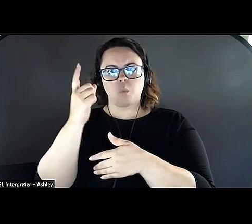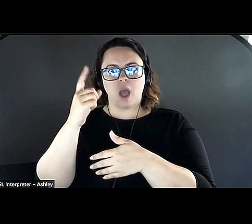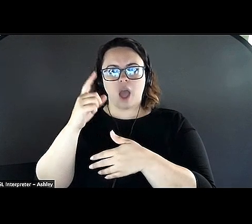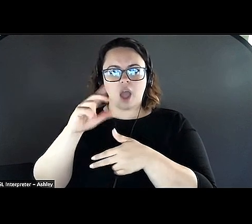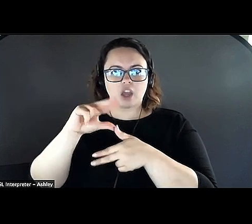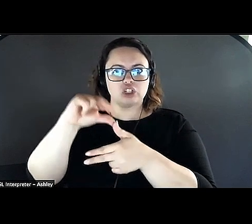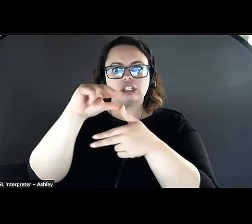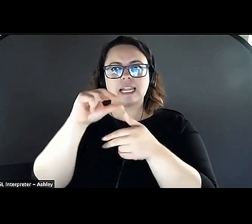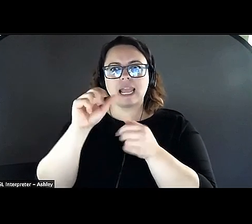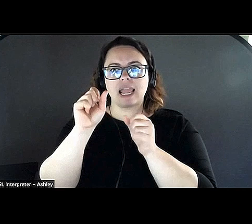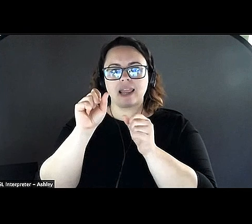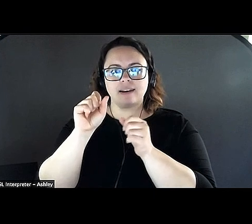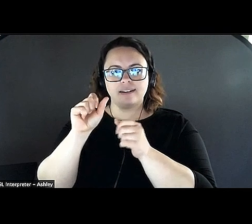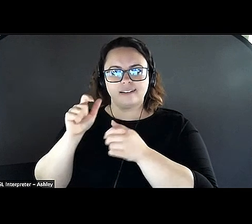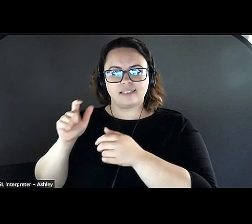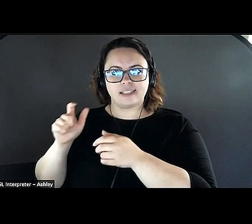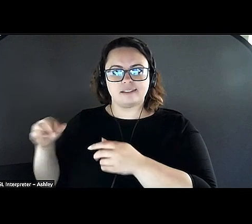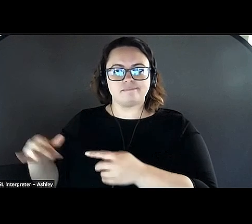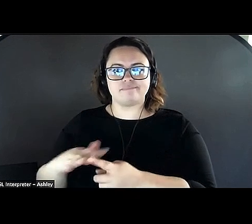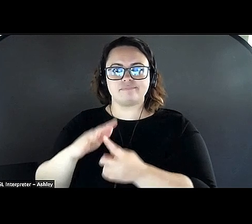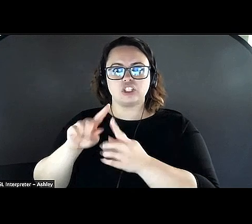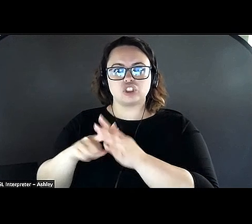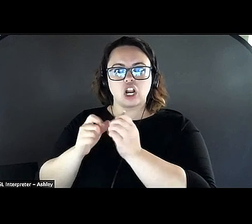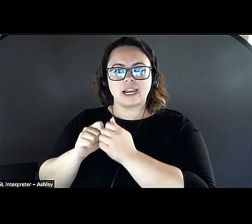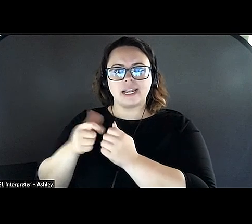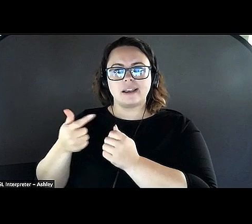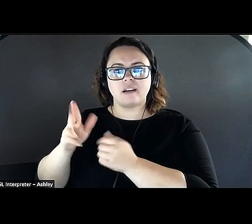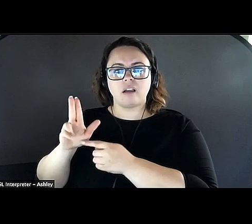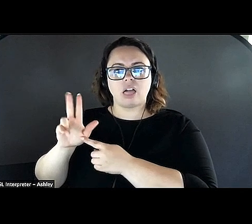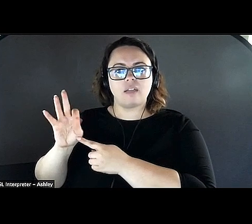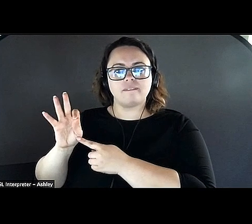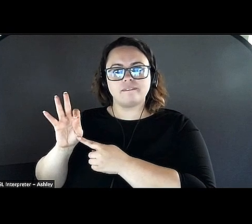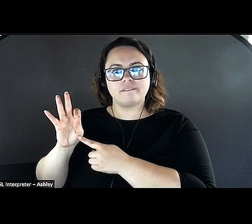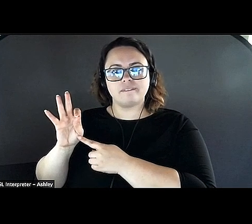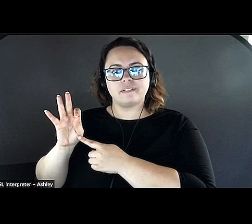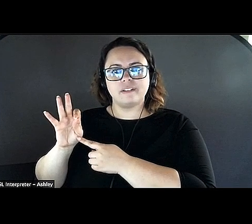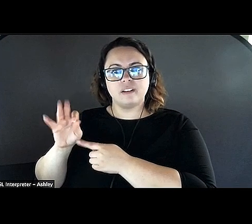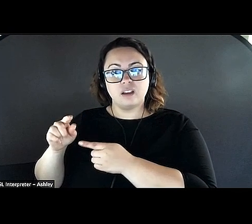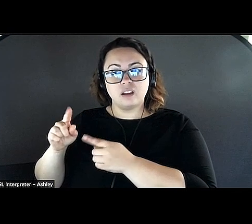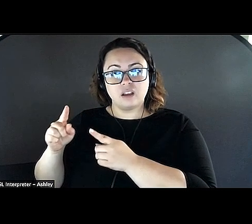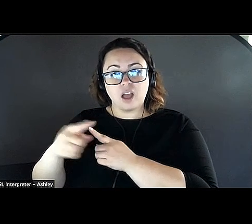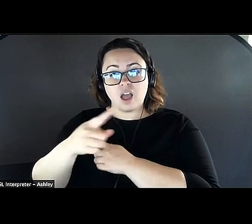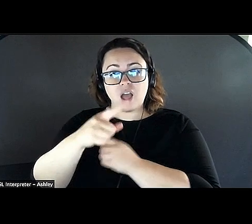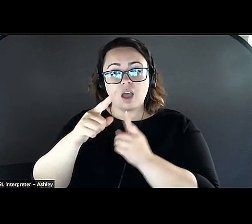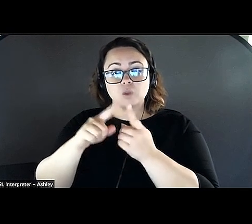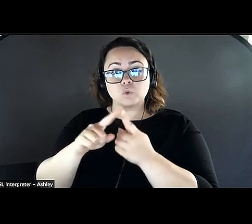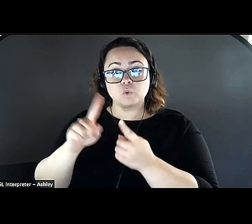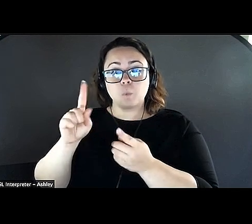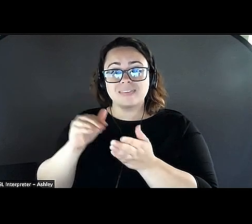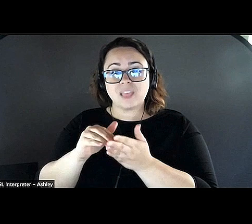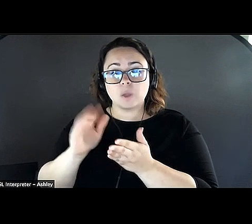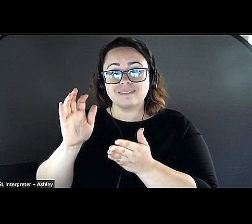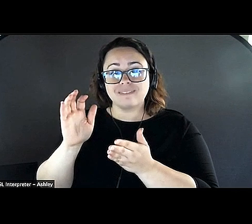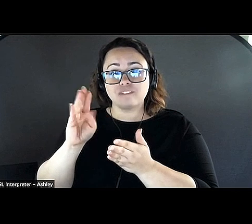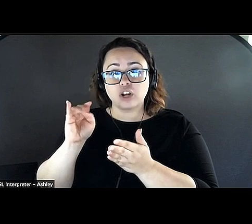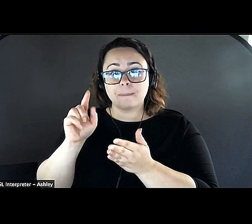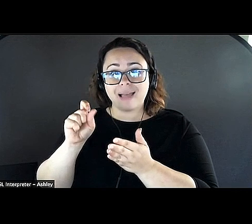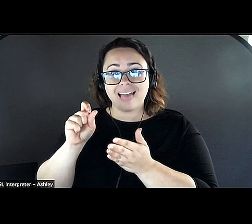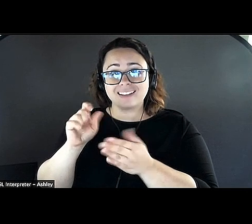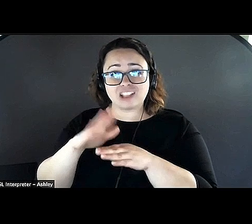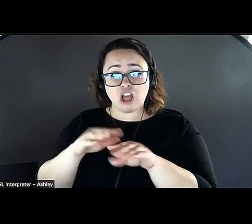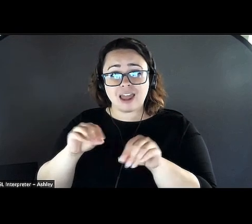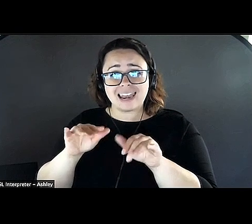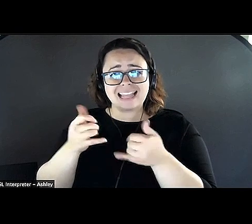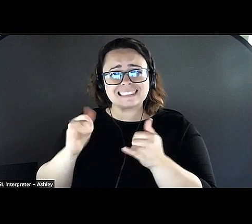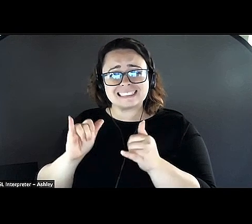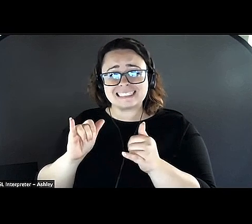had come ashore in the Gulf Coast just days before, traveled 1,500 miles over land, still having enough energy to